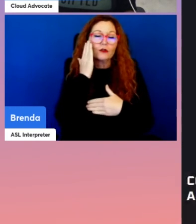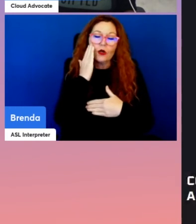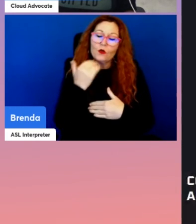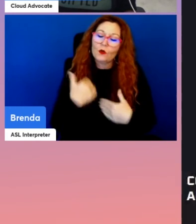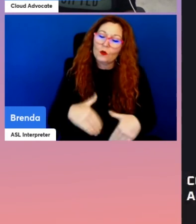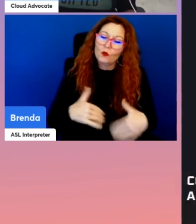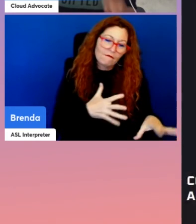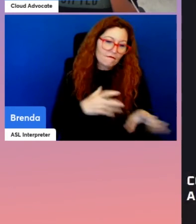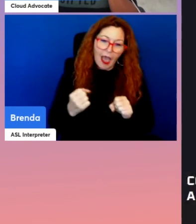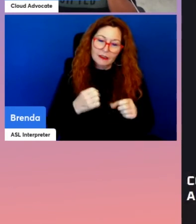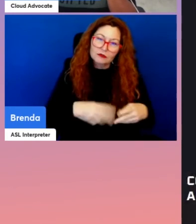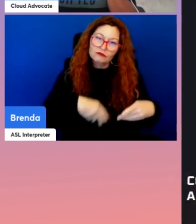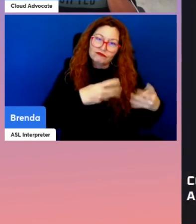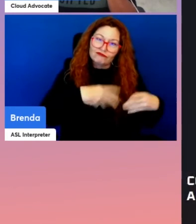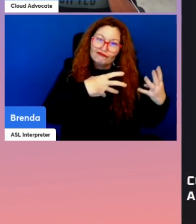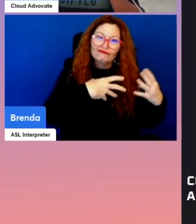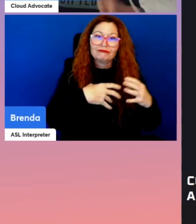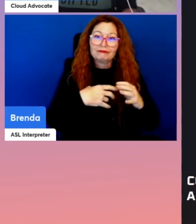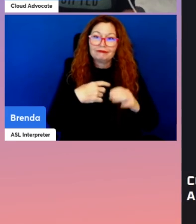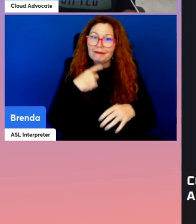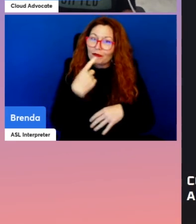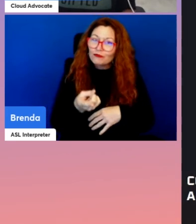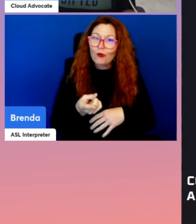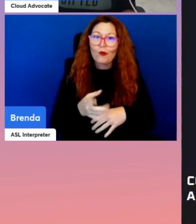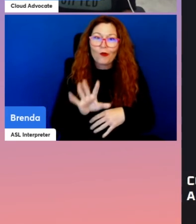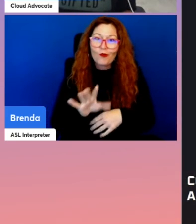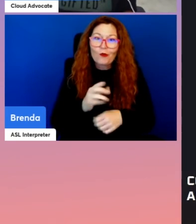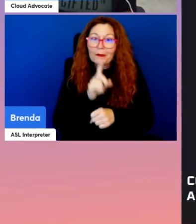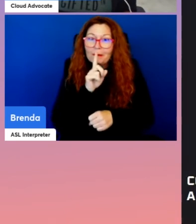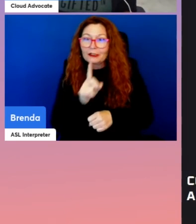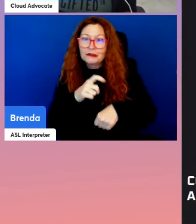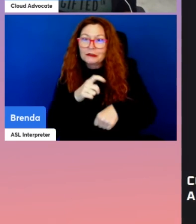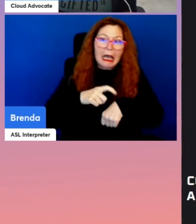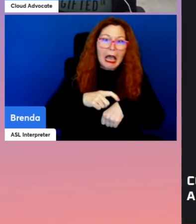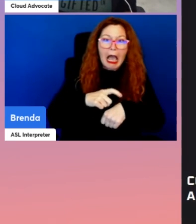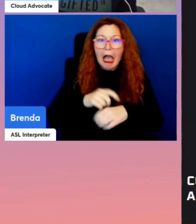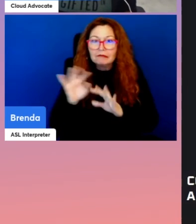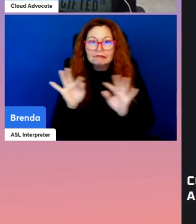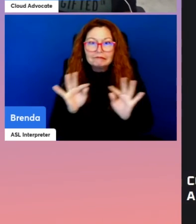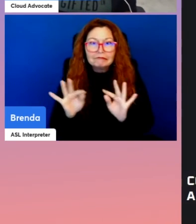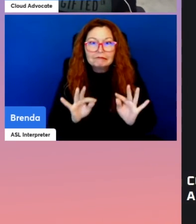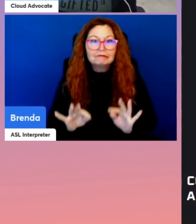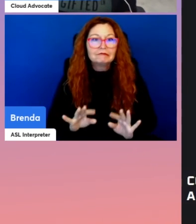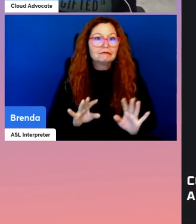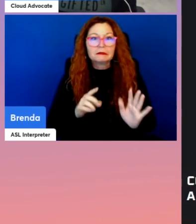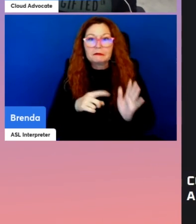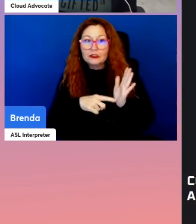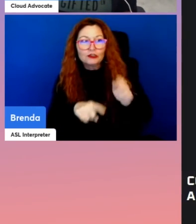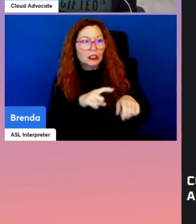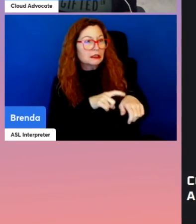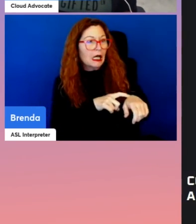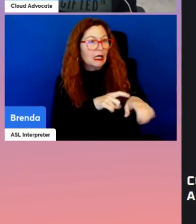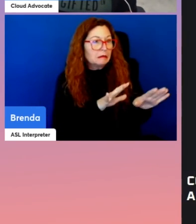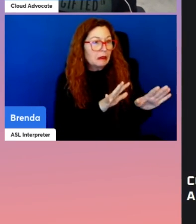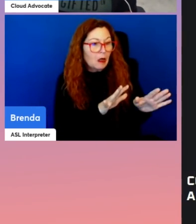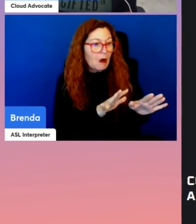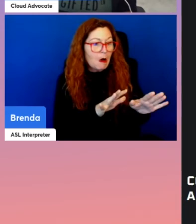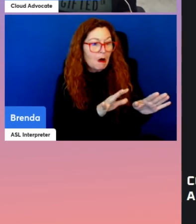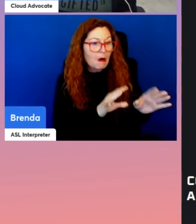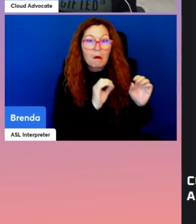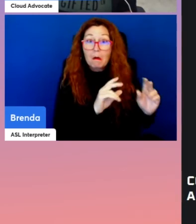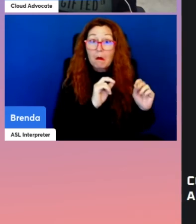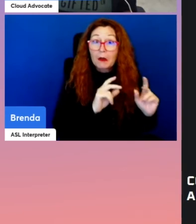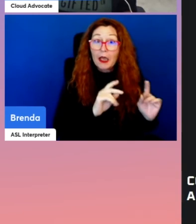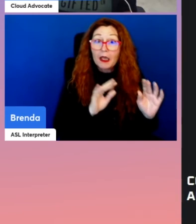but I wanted to make sure I'm doing good on time. Let me still make sure. Okay, I'm not